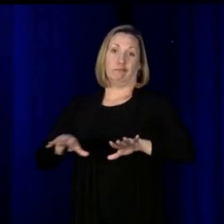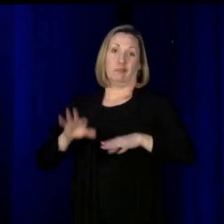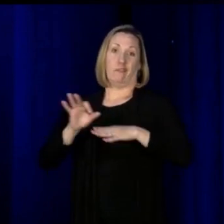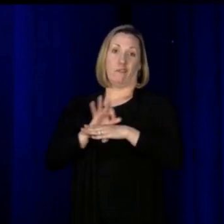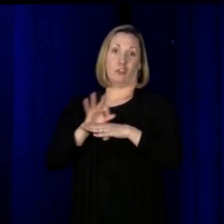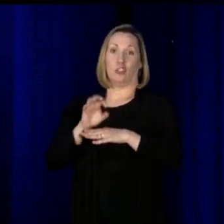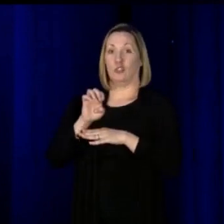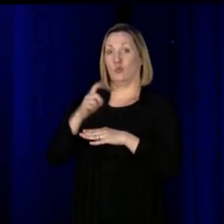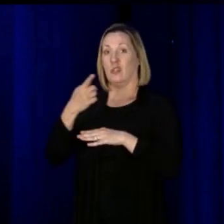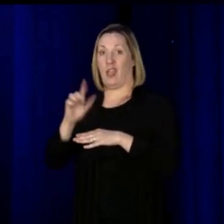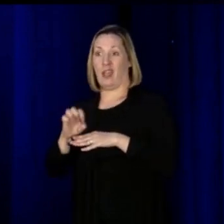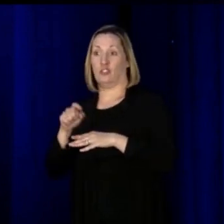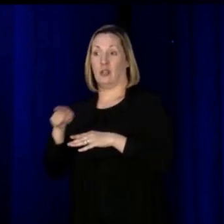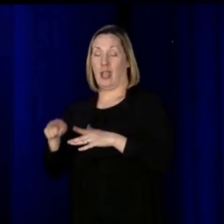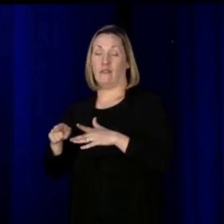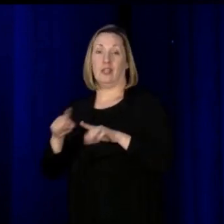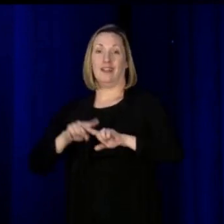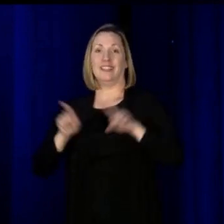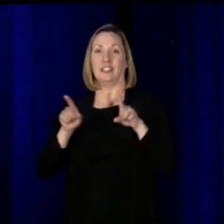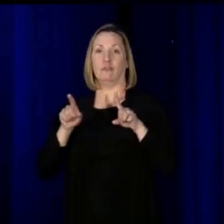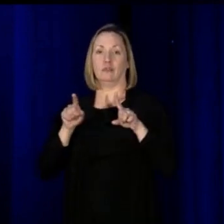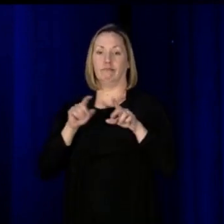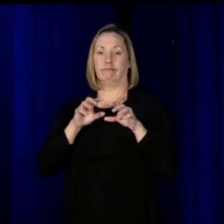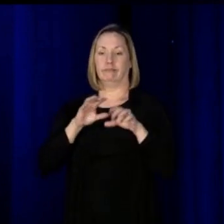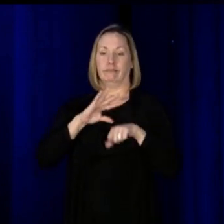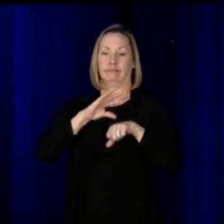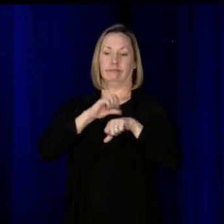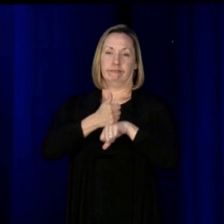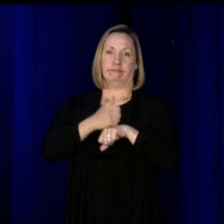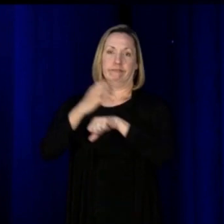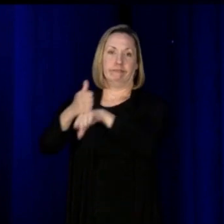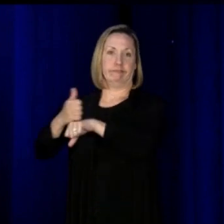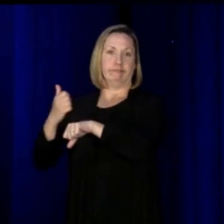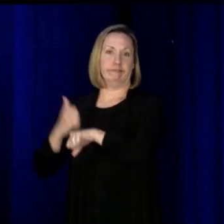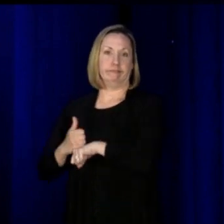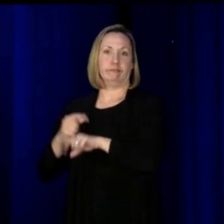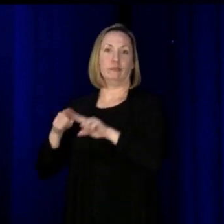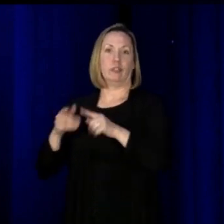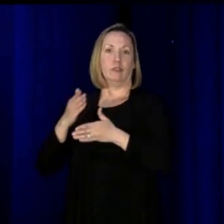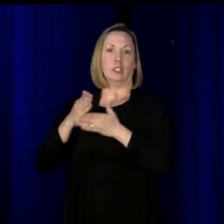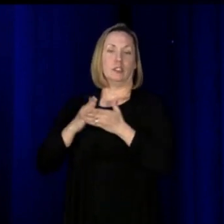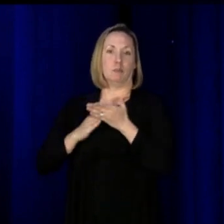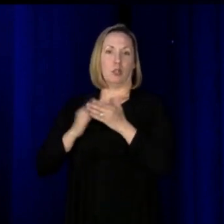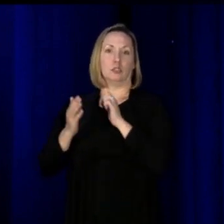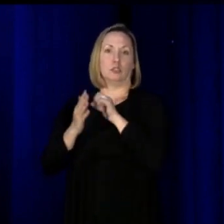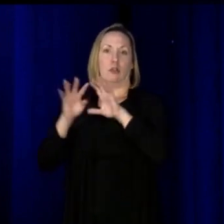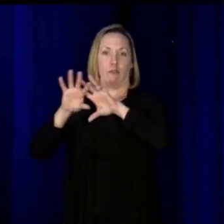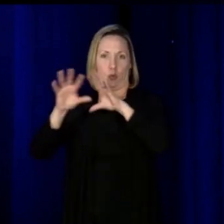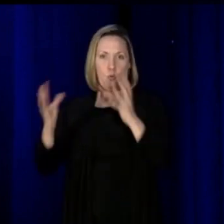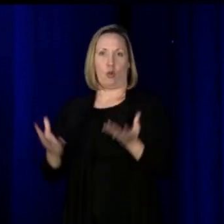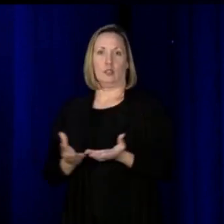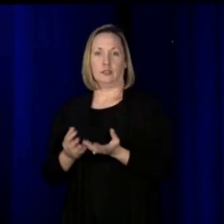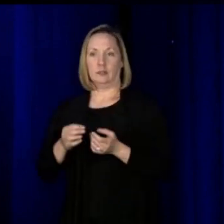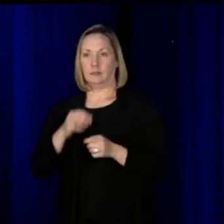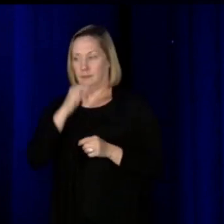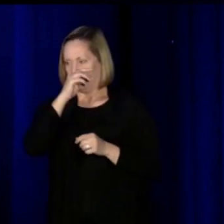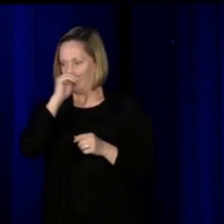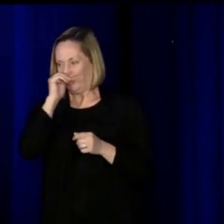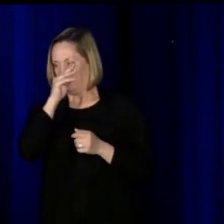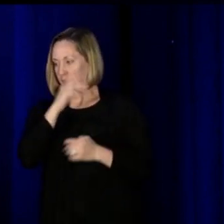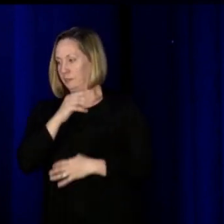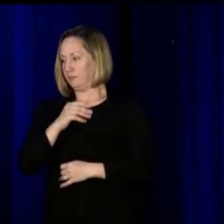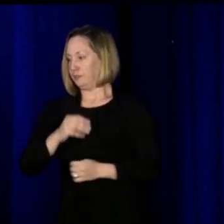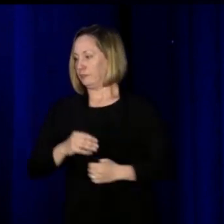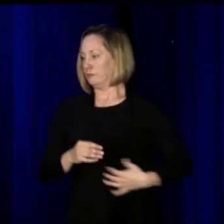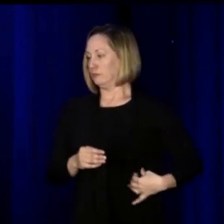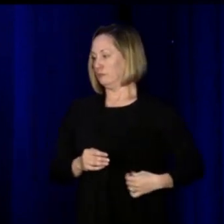the edge and having it on different places of the world available to run and to analyze the requests that are coming to our application or website.